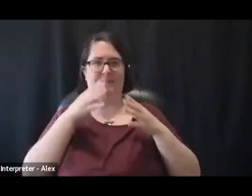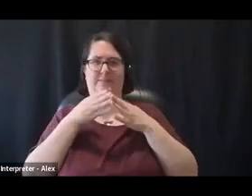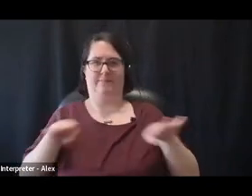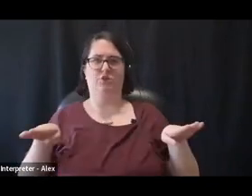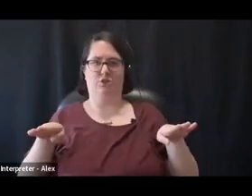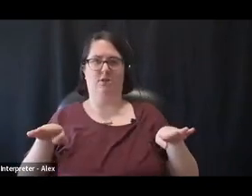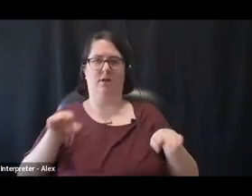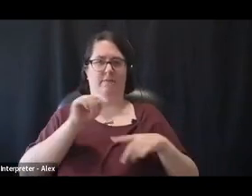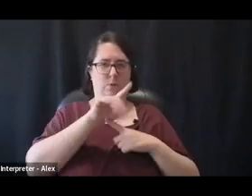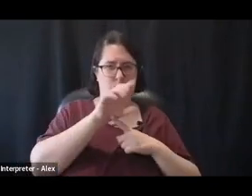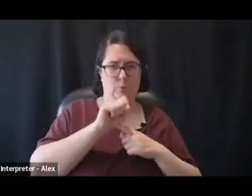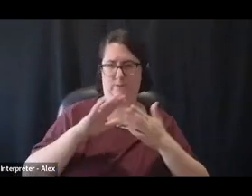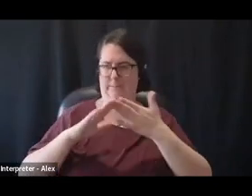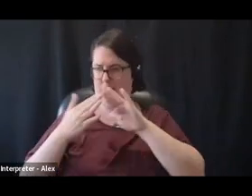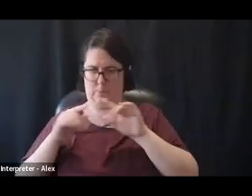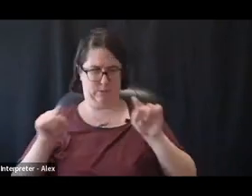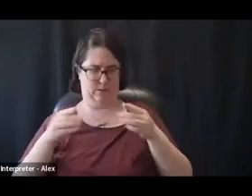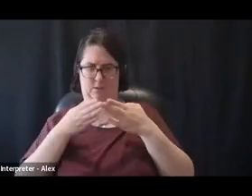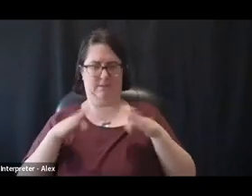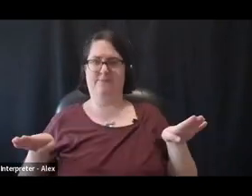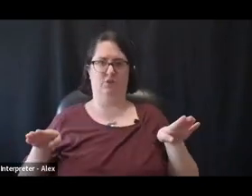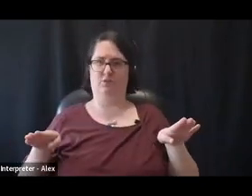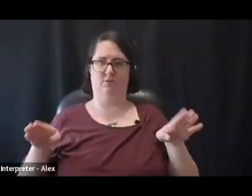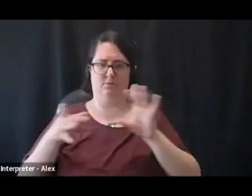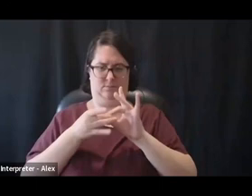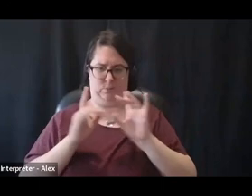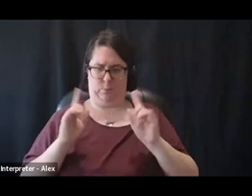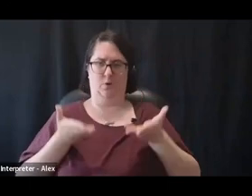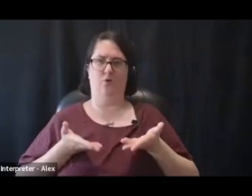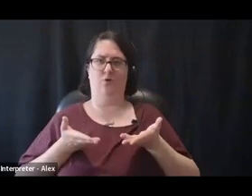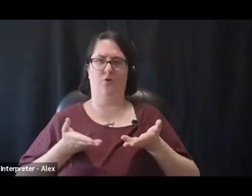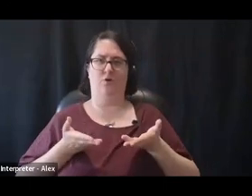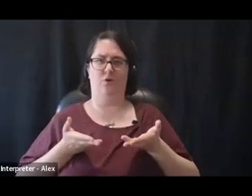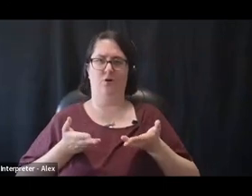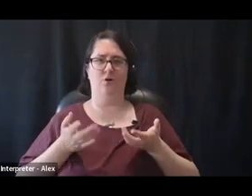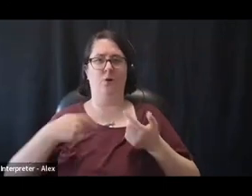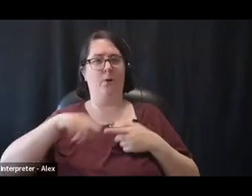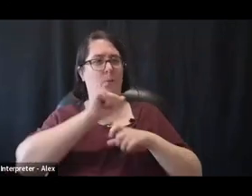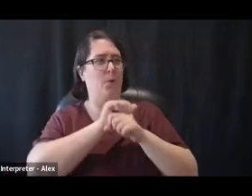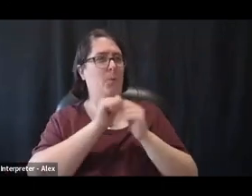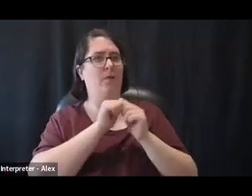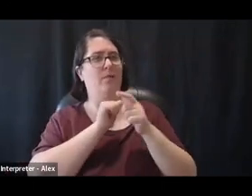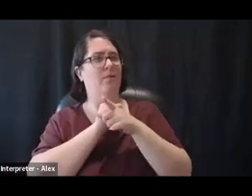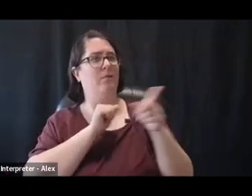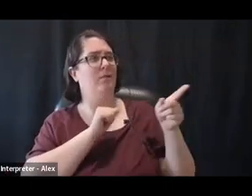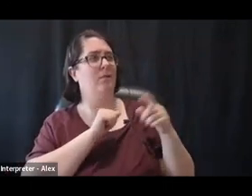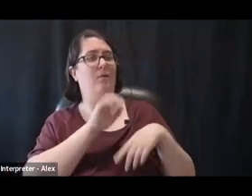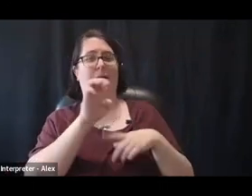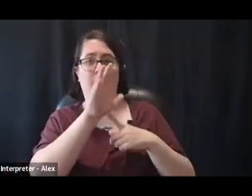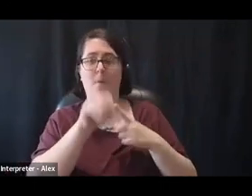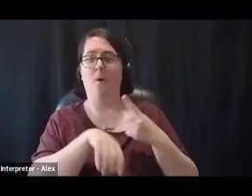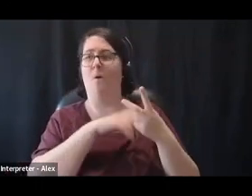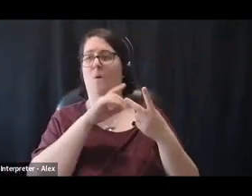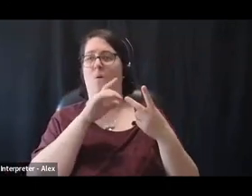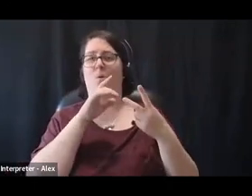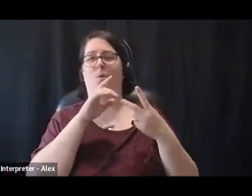of tools and communities, right? We're working with people who have worked with email